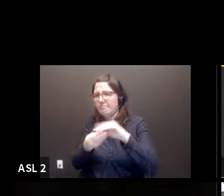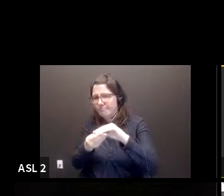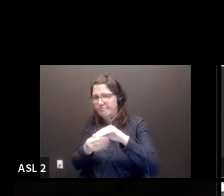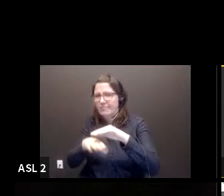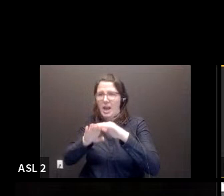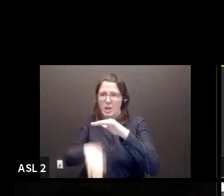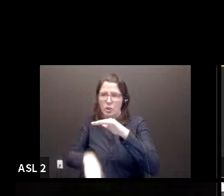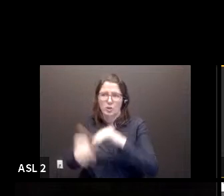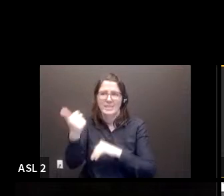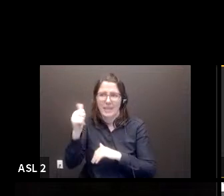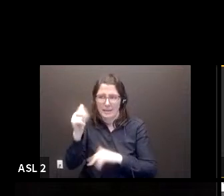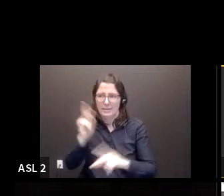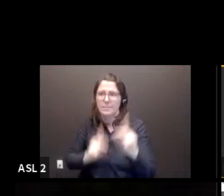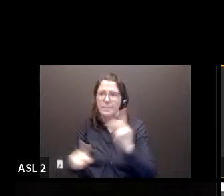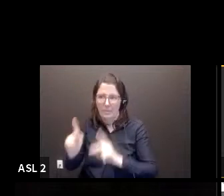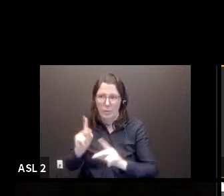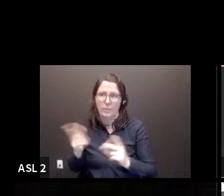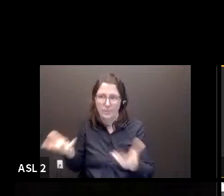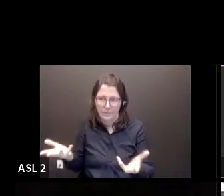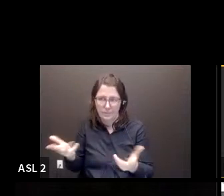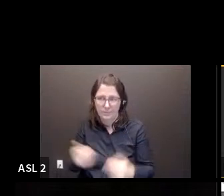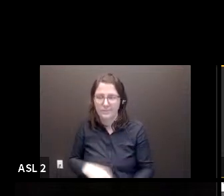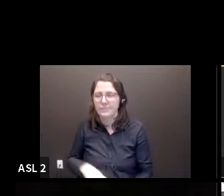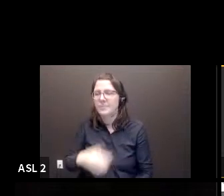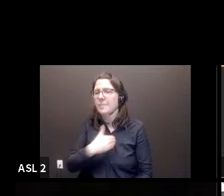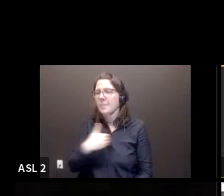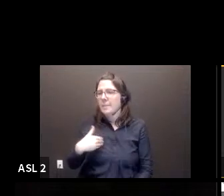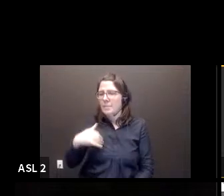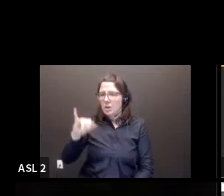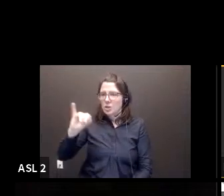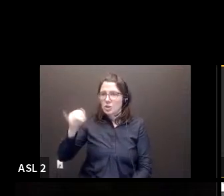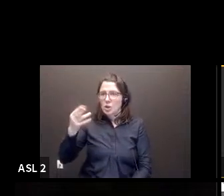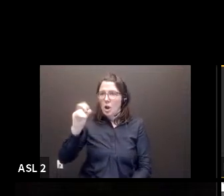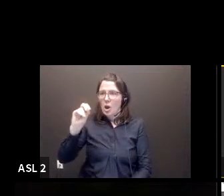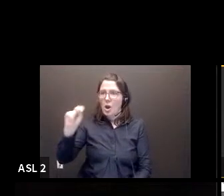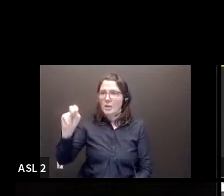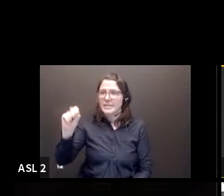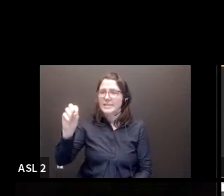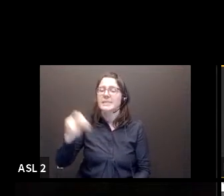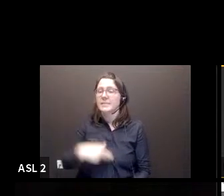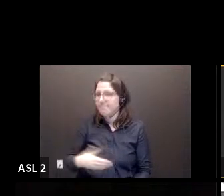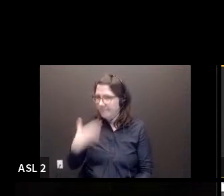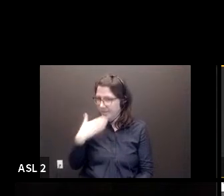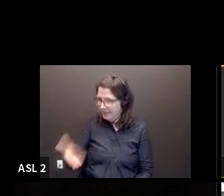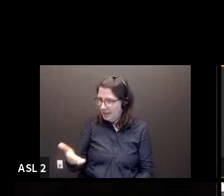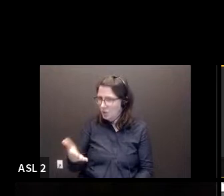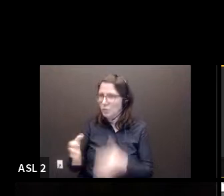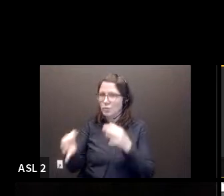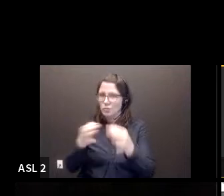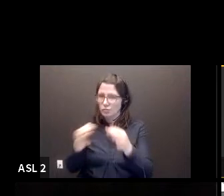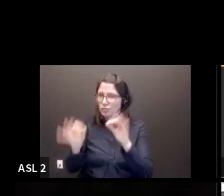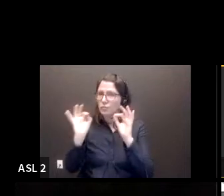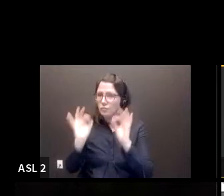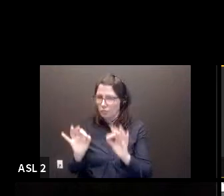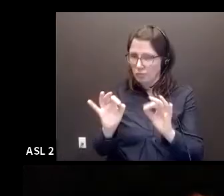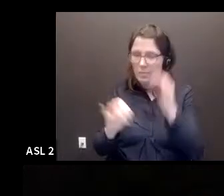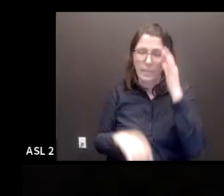okay thank you that's helpful and i guess my other question then is that